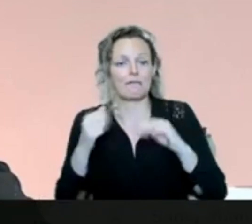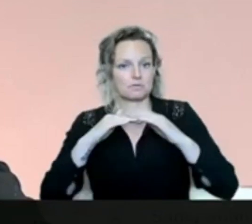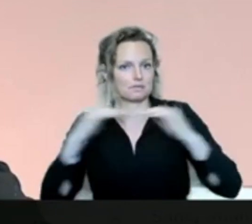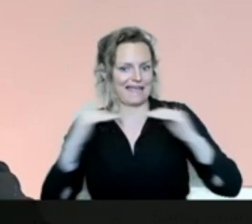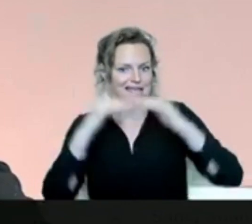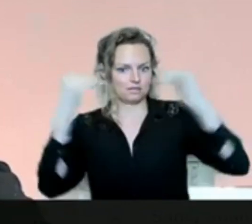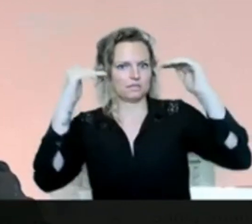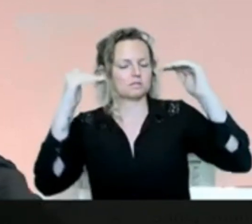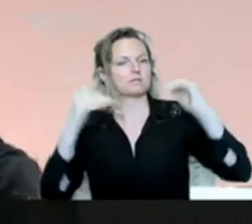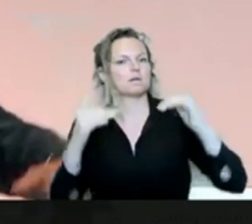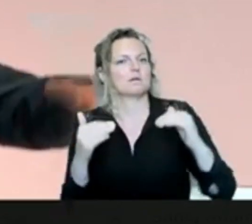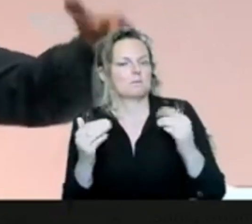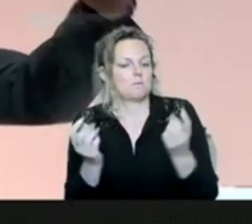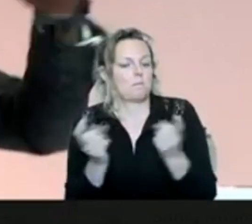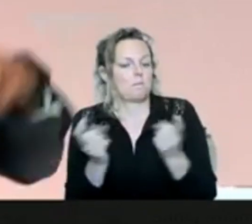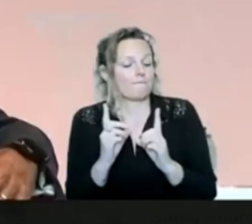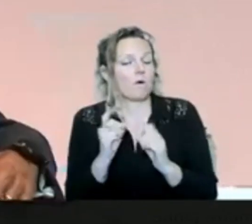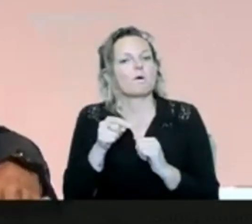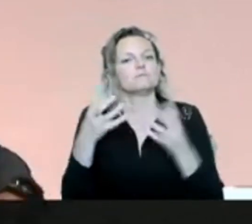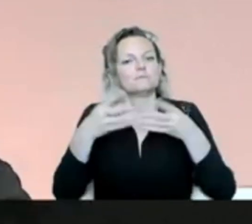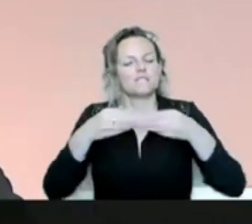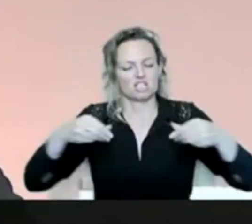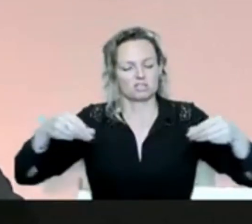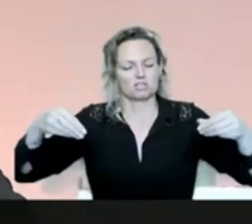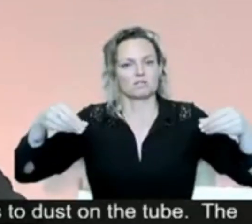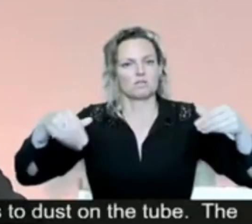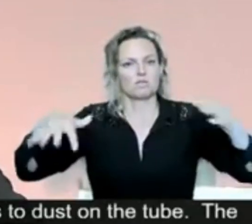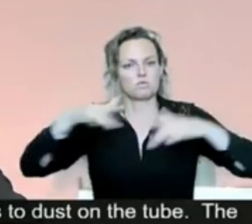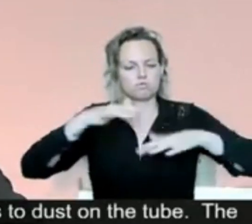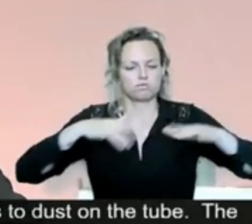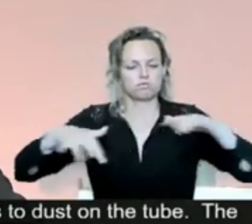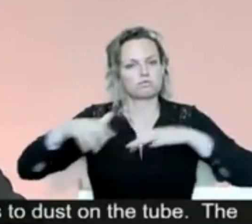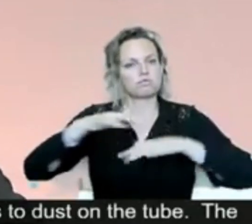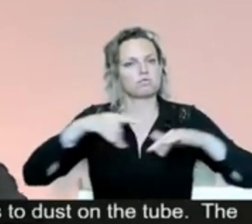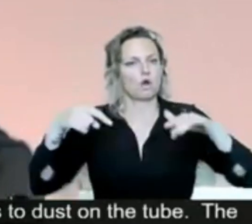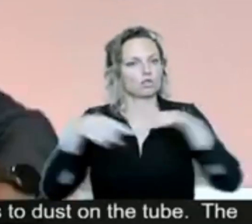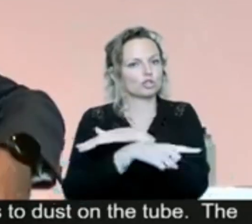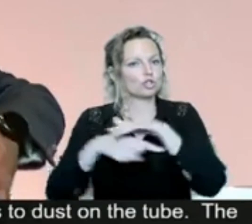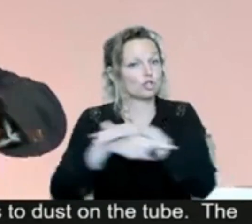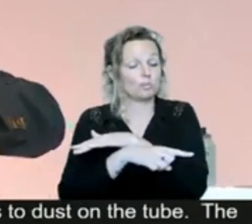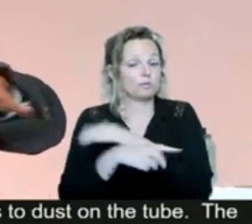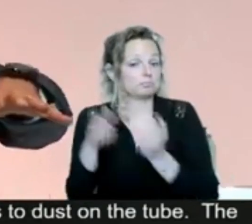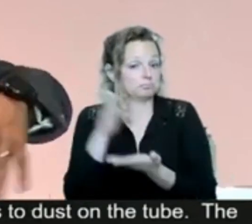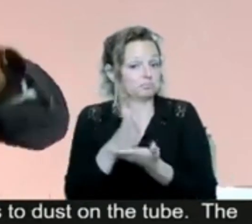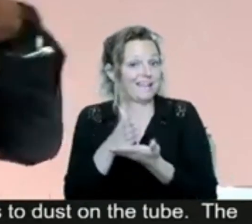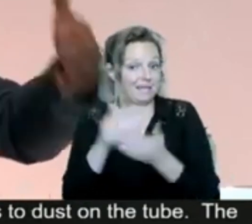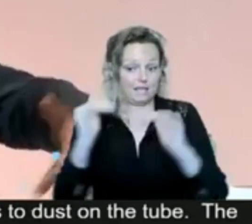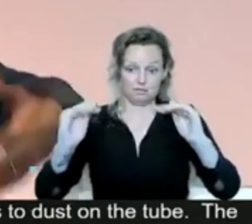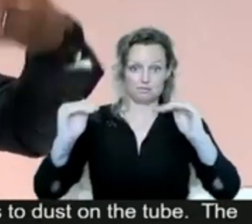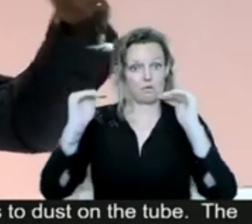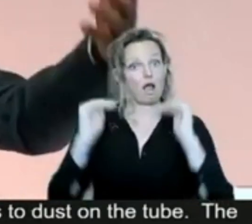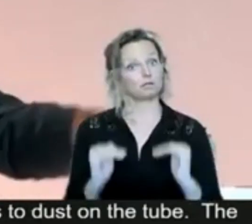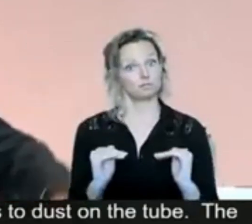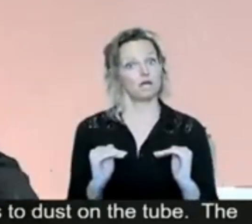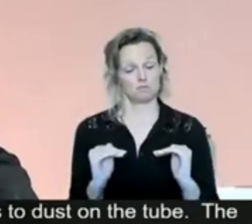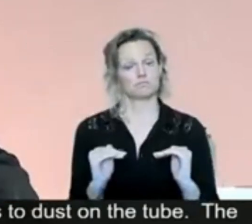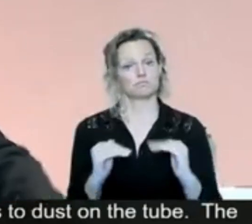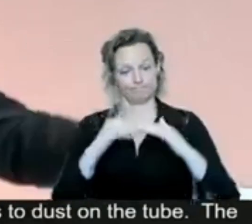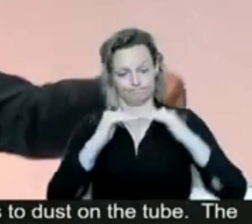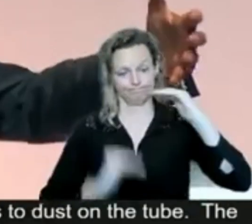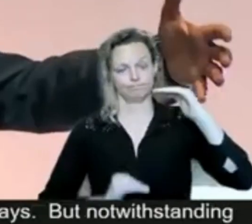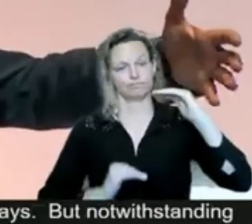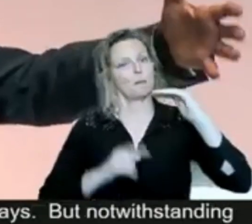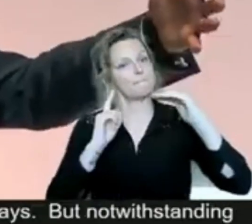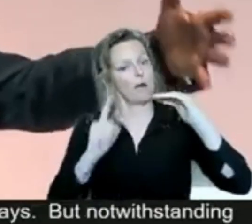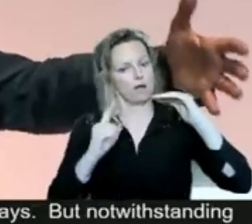tube. The dust in the tube is well under what the Health and Safety Executive says, but we want to, notwithstanding that, make sure it gets even cleaner. And